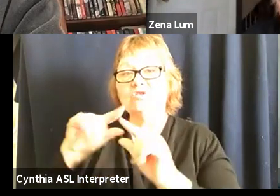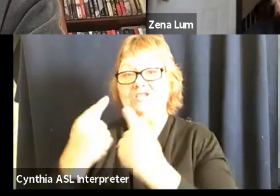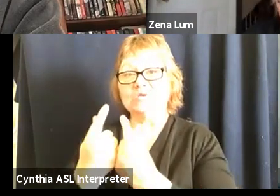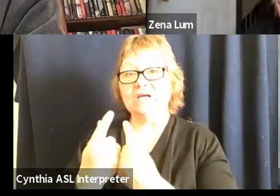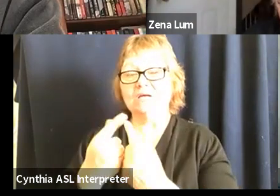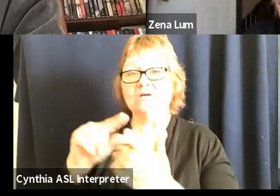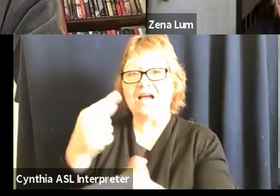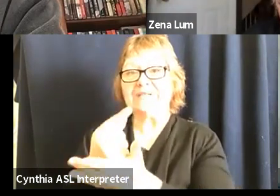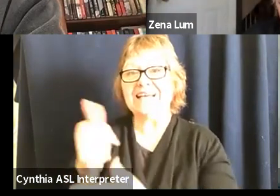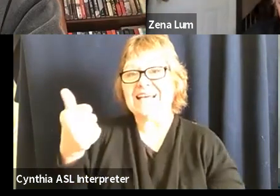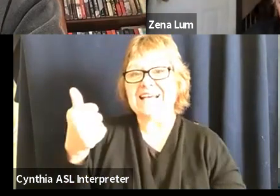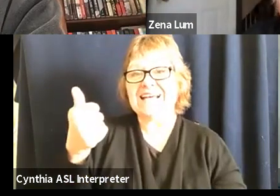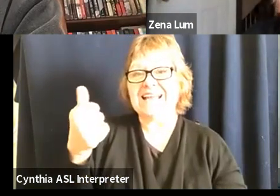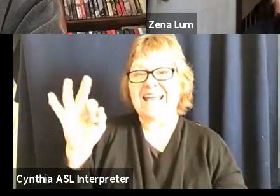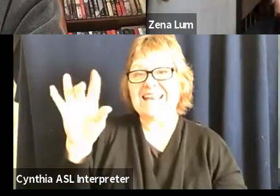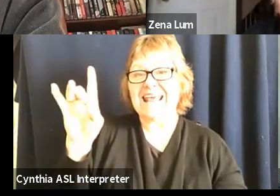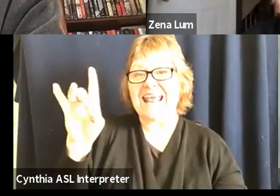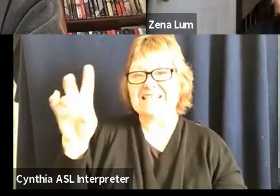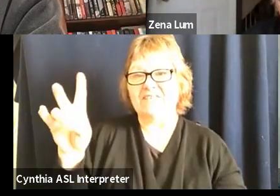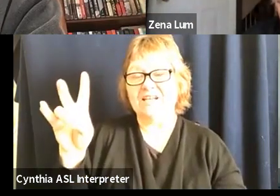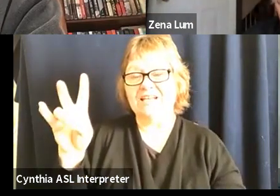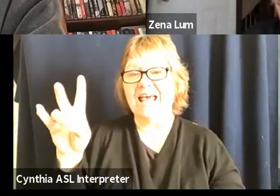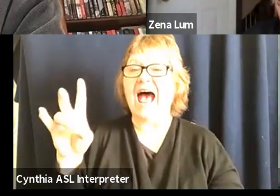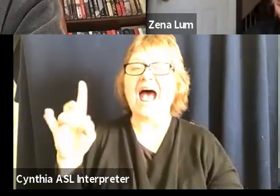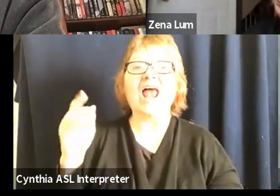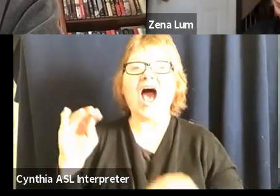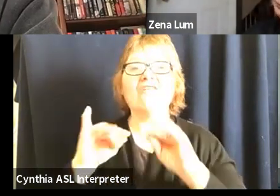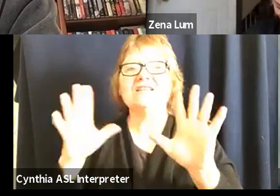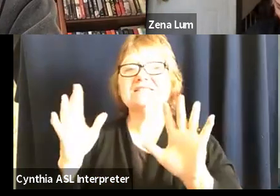97, and undoubtedly one of Mr. Konampas's favorite students.